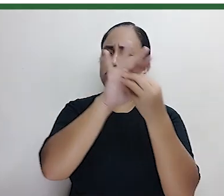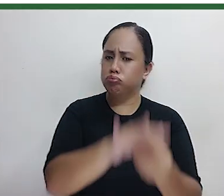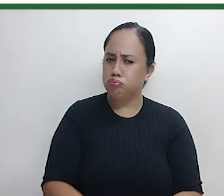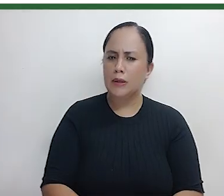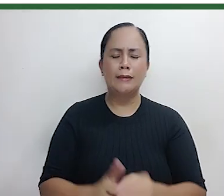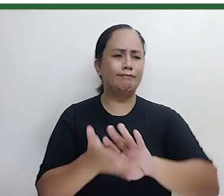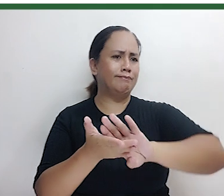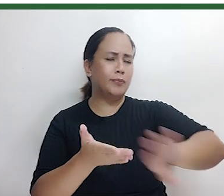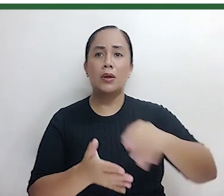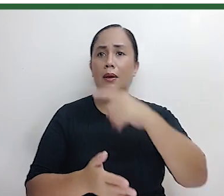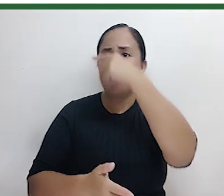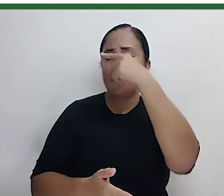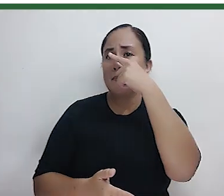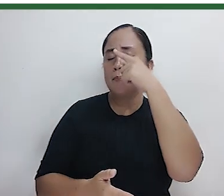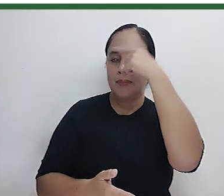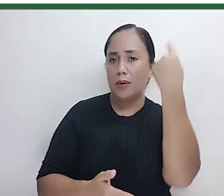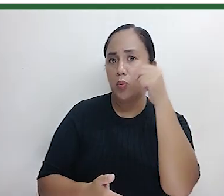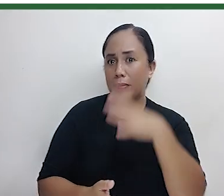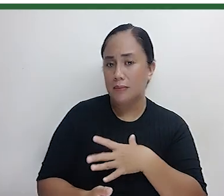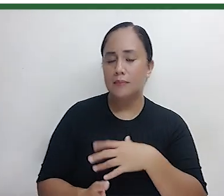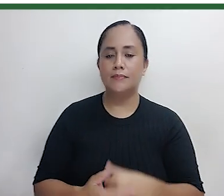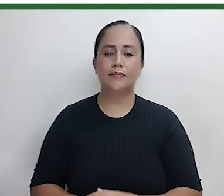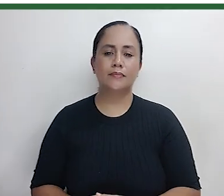to oppress and marginalize Black women.